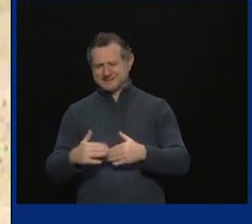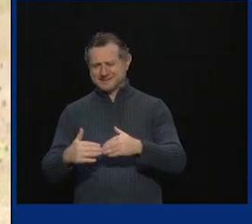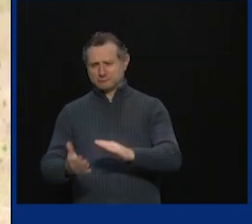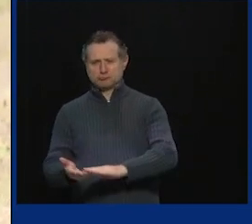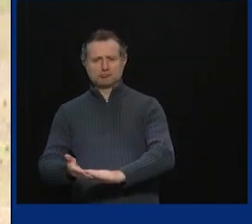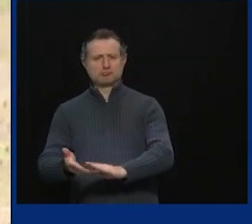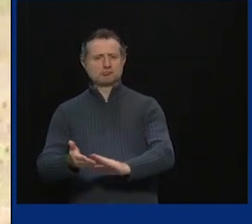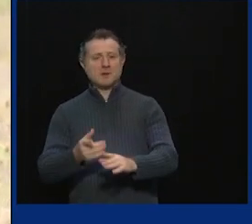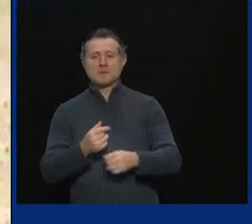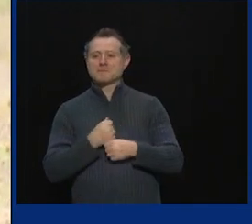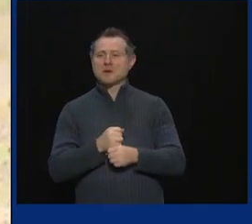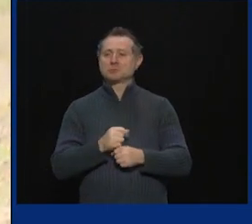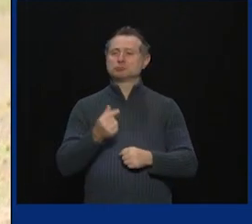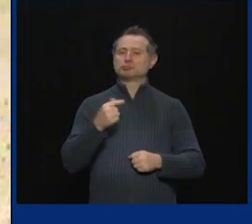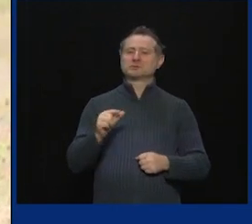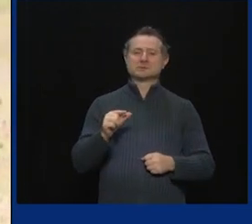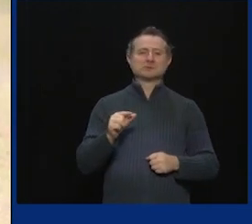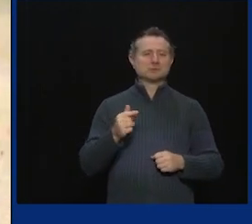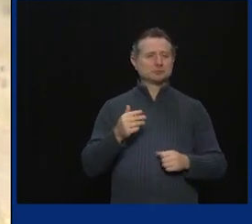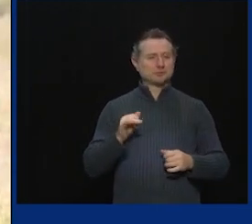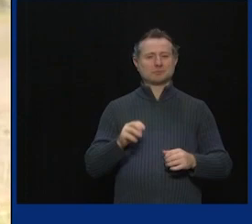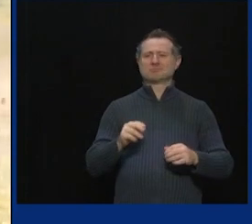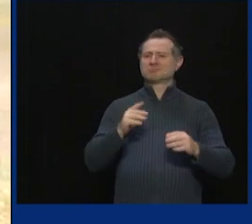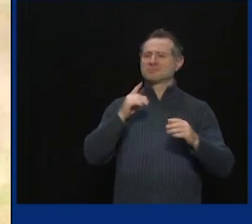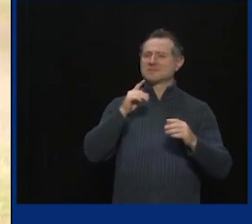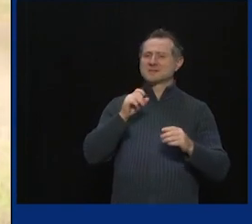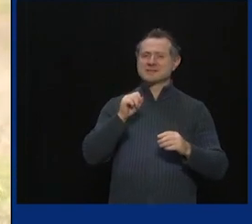production right here at Stamp. Thanks so much.